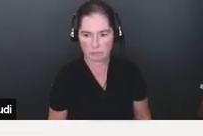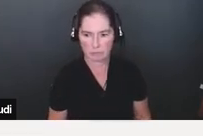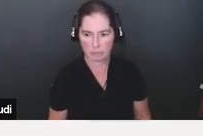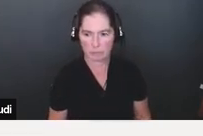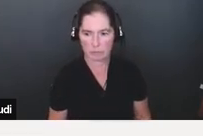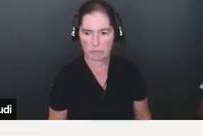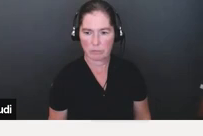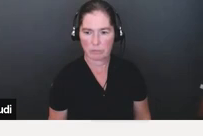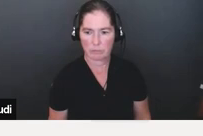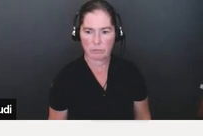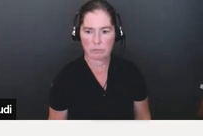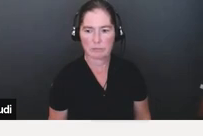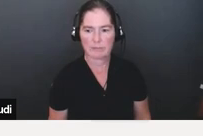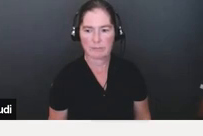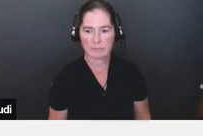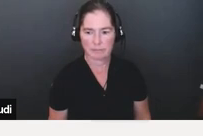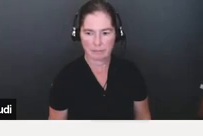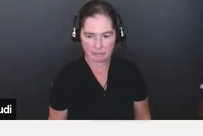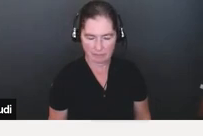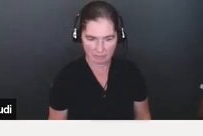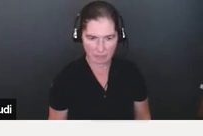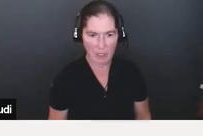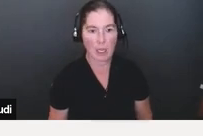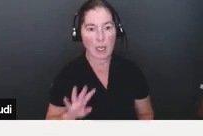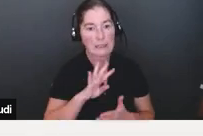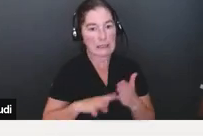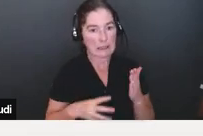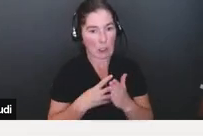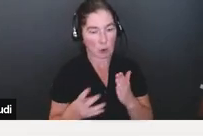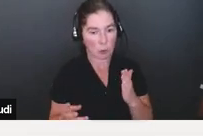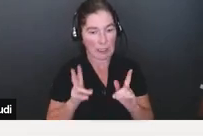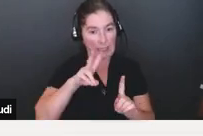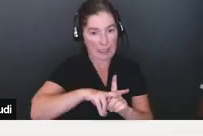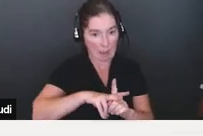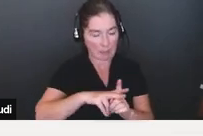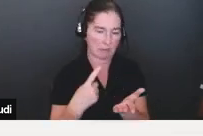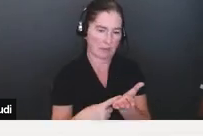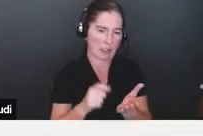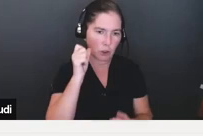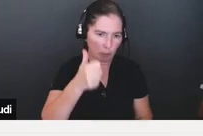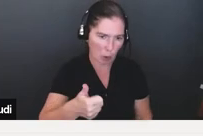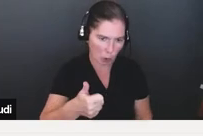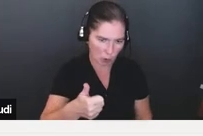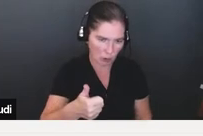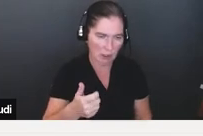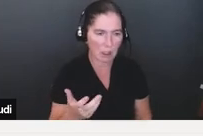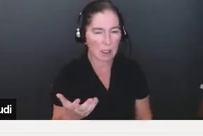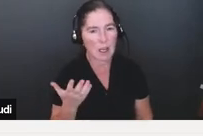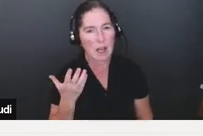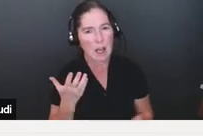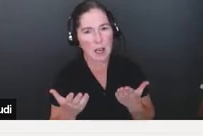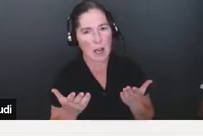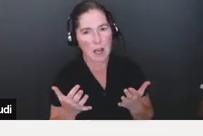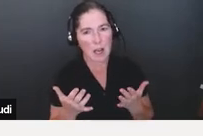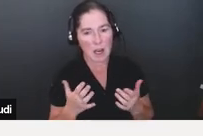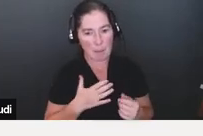So the scheduling of assignments, I'll get into that a little bit more tomorrow. Again, that is a feature that my admin has